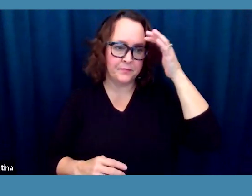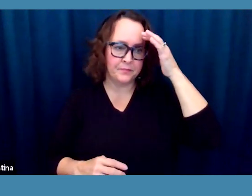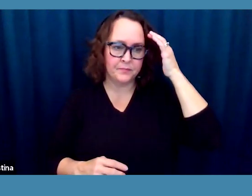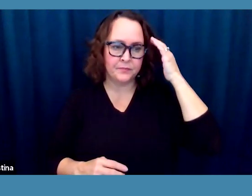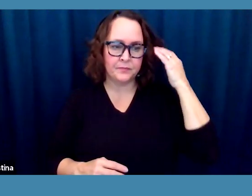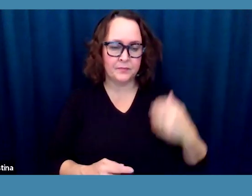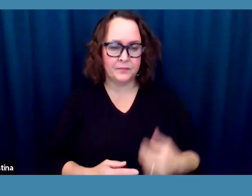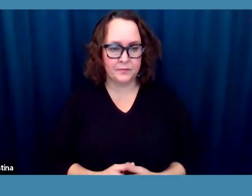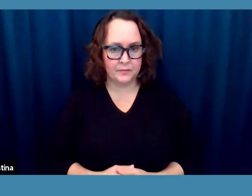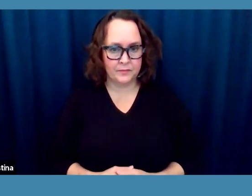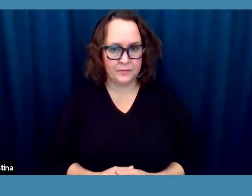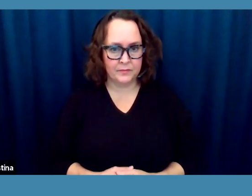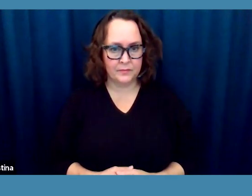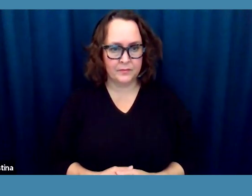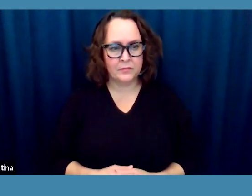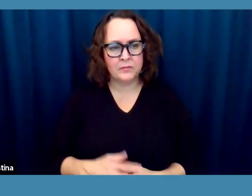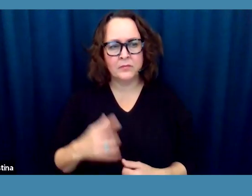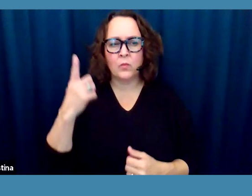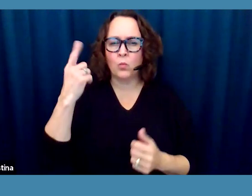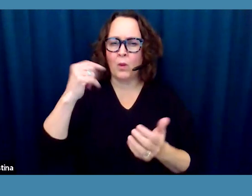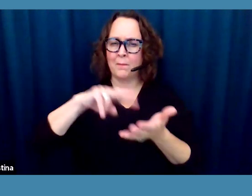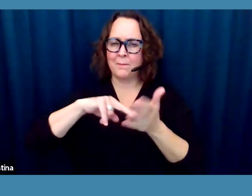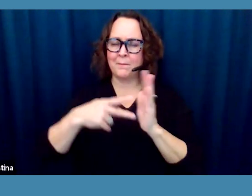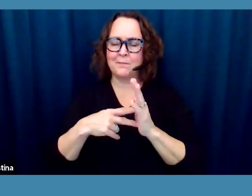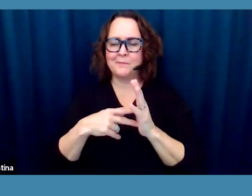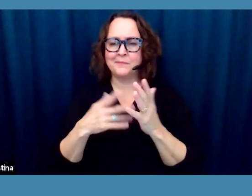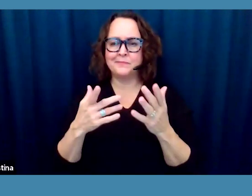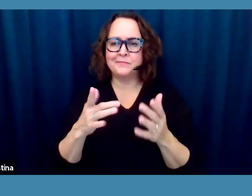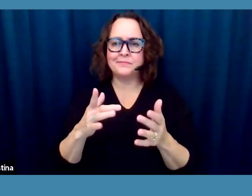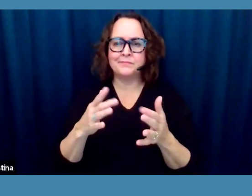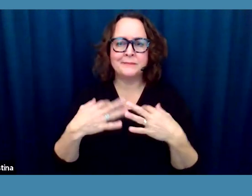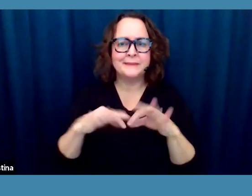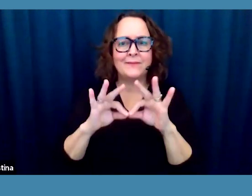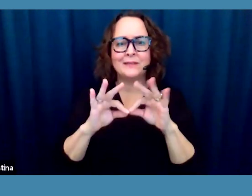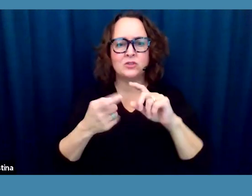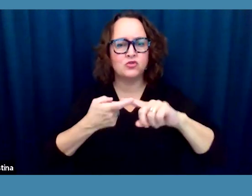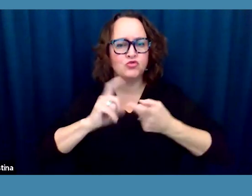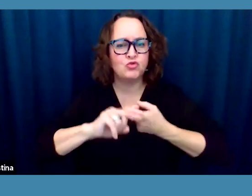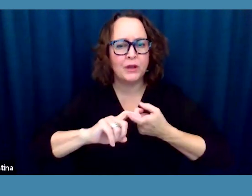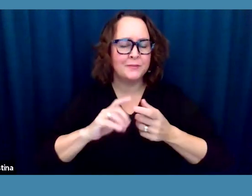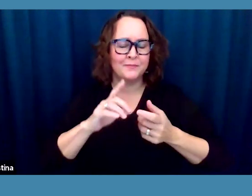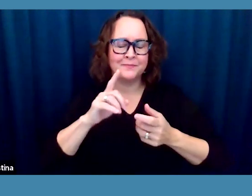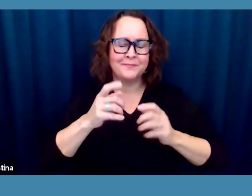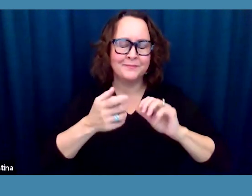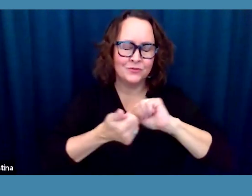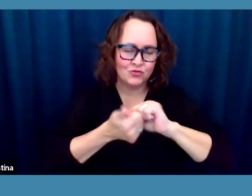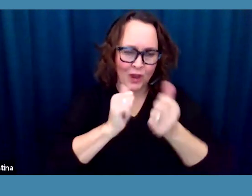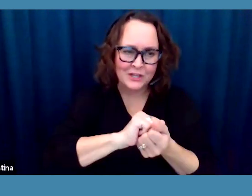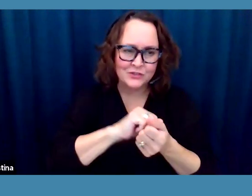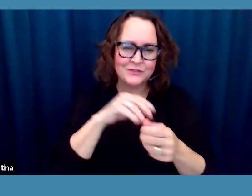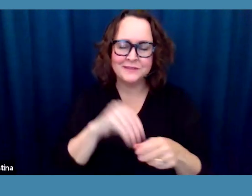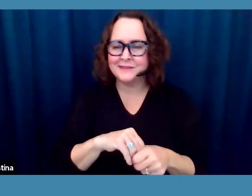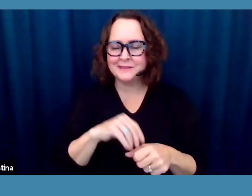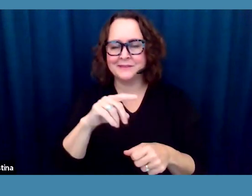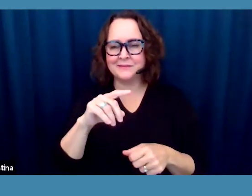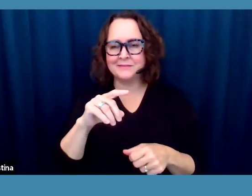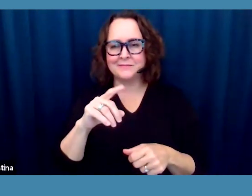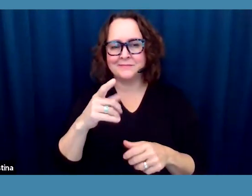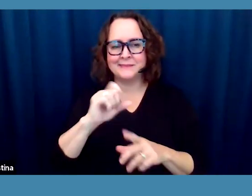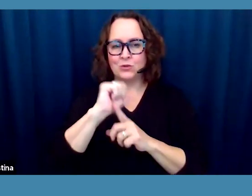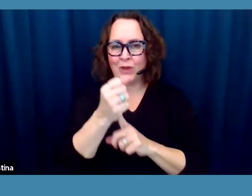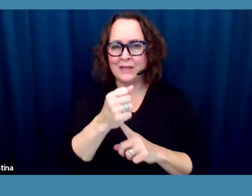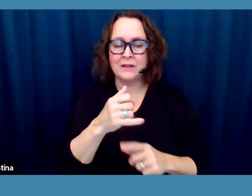So, what is a significant change in circumstances? So this is defined in